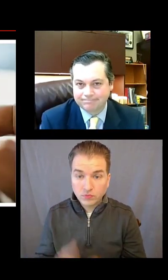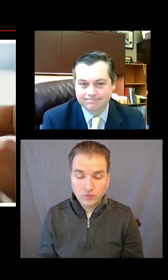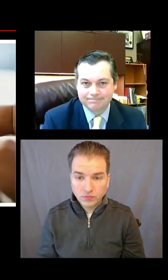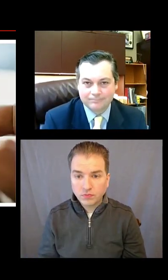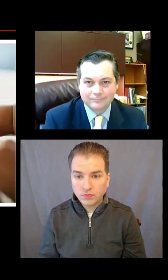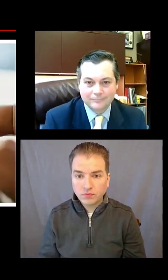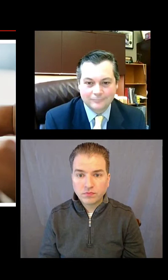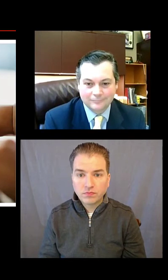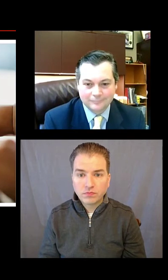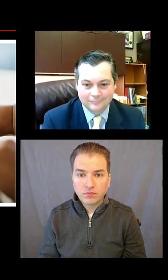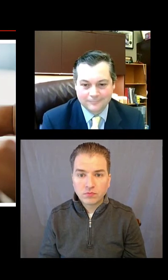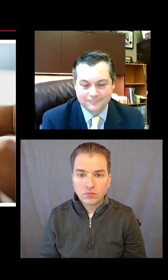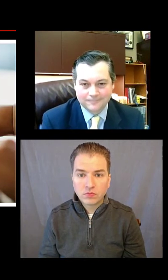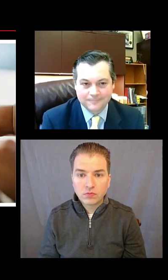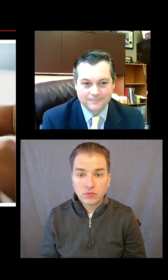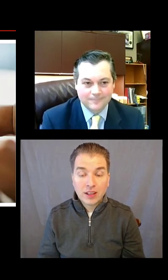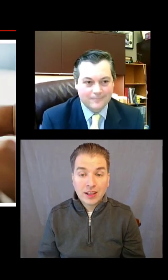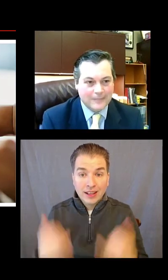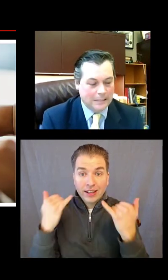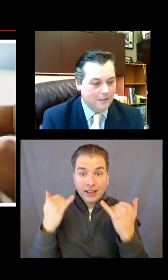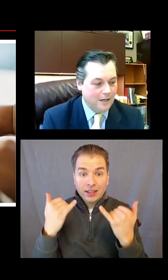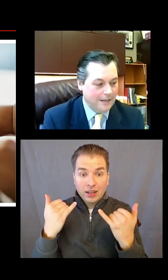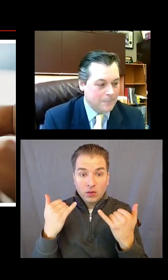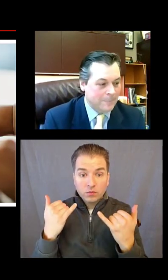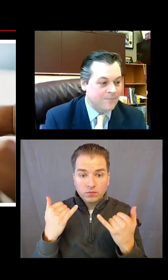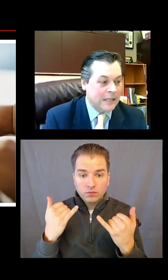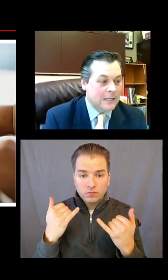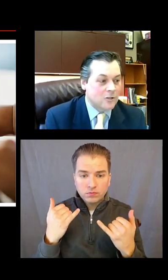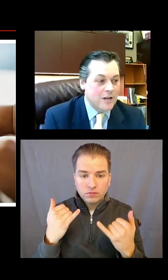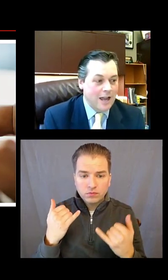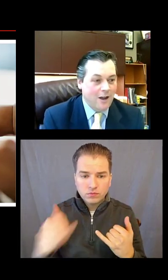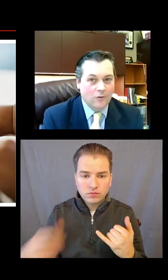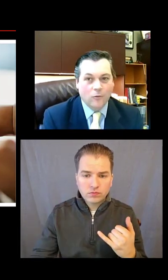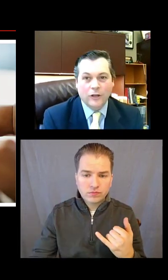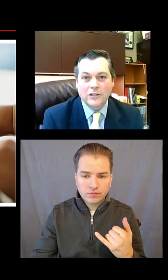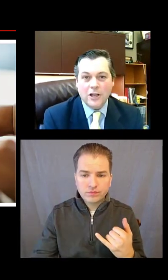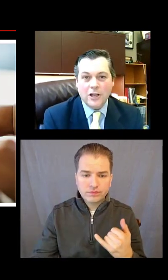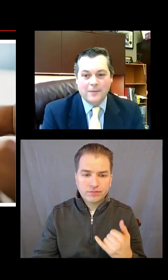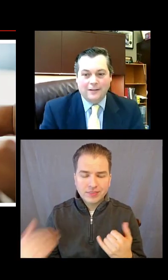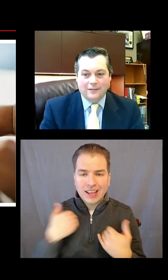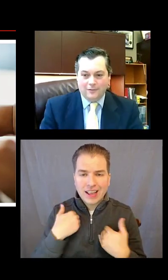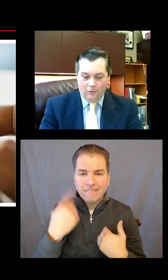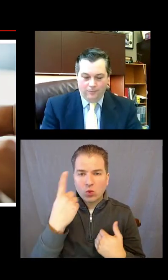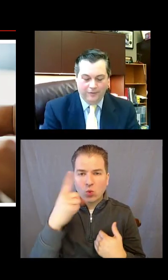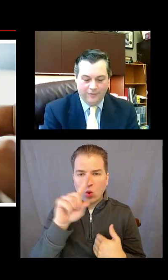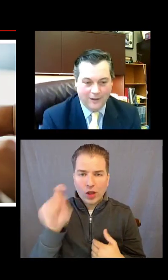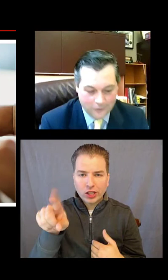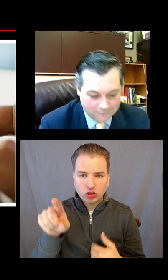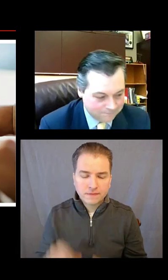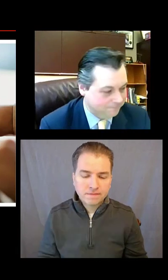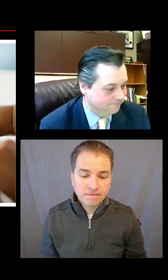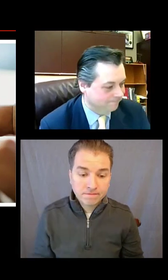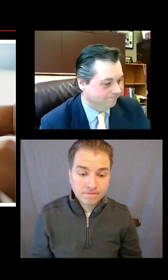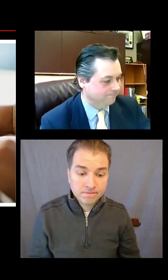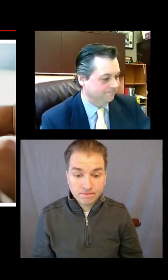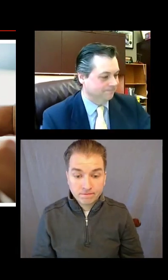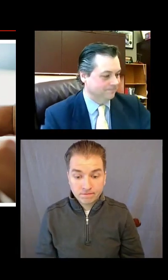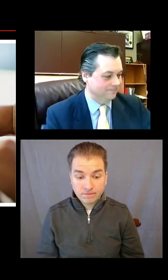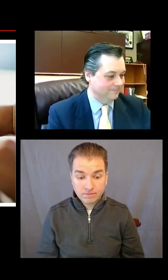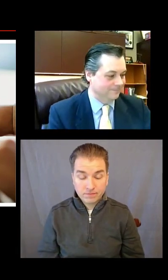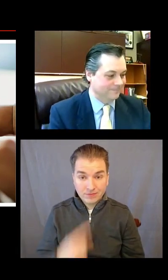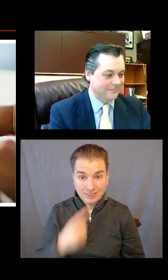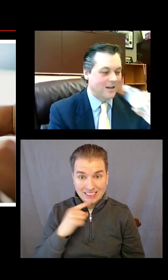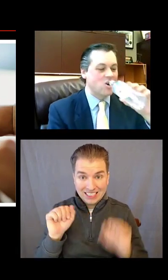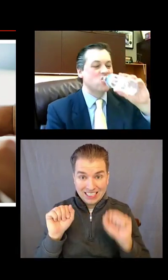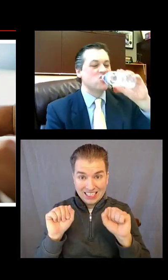Nope. Everything's clear right now. All right. So now we're going to talk about, oh, we've got Wait, one. yeah, we did have one